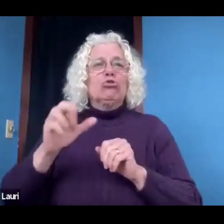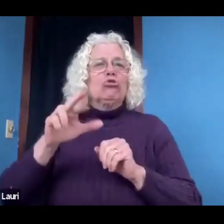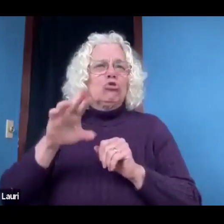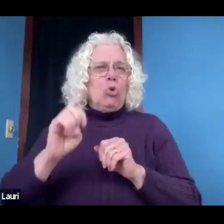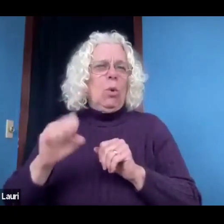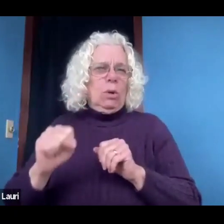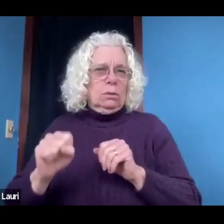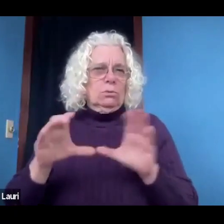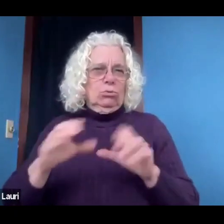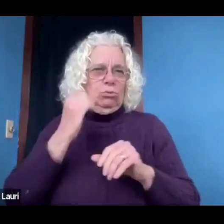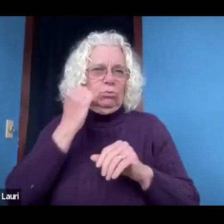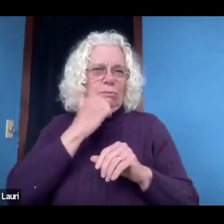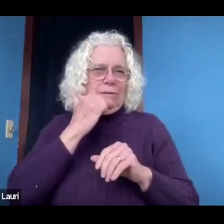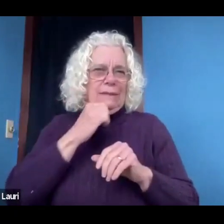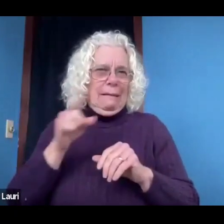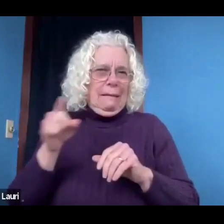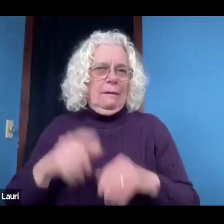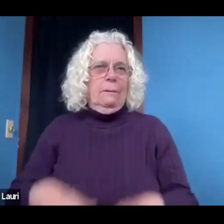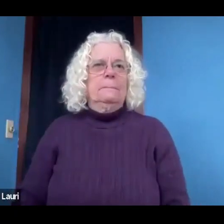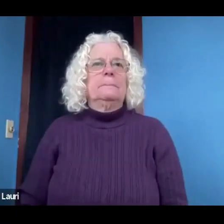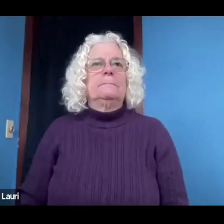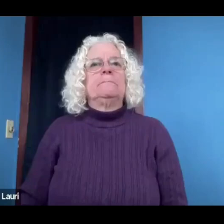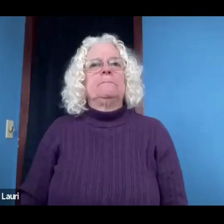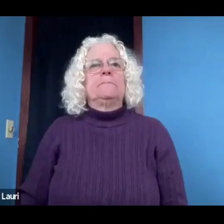assisting with communication, etc.